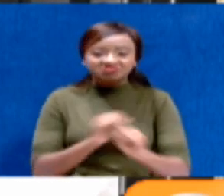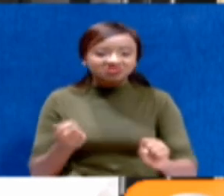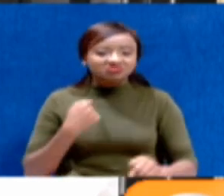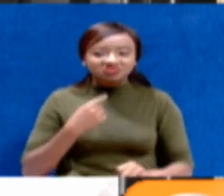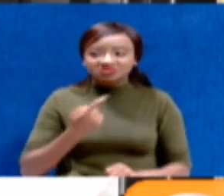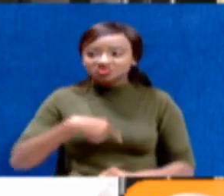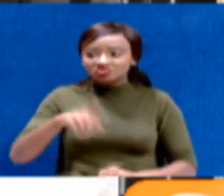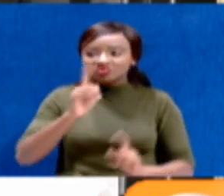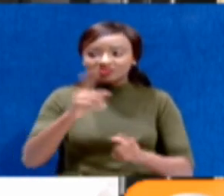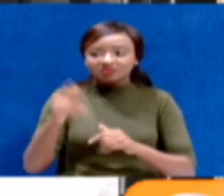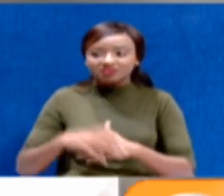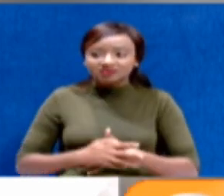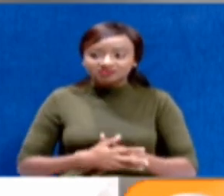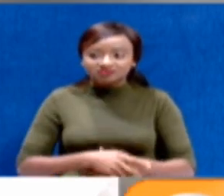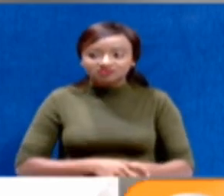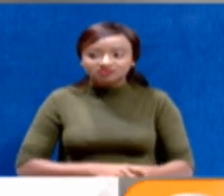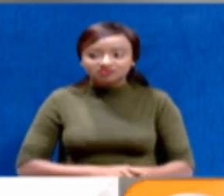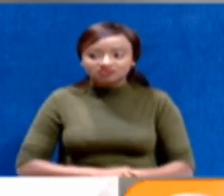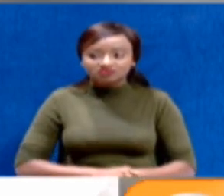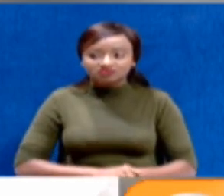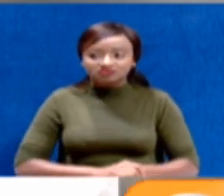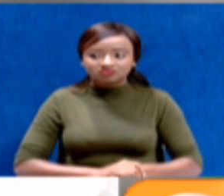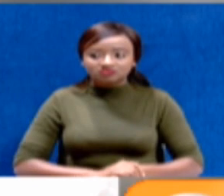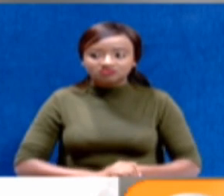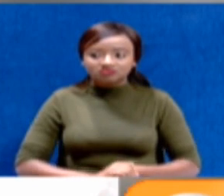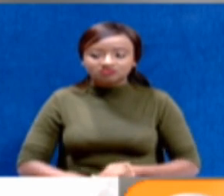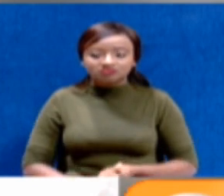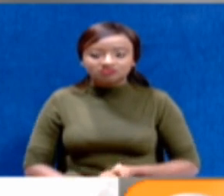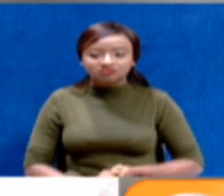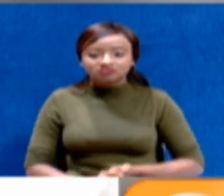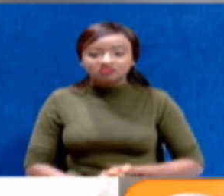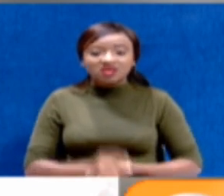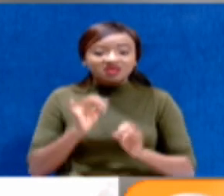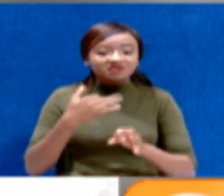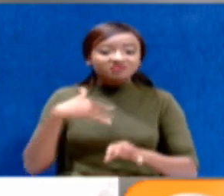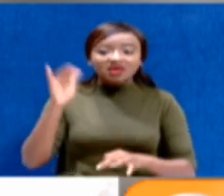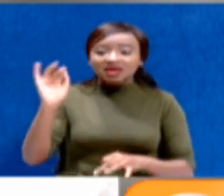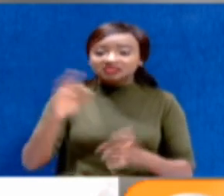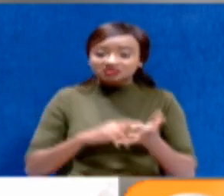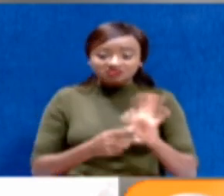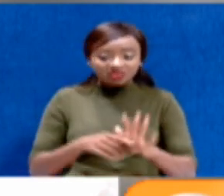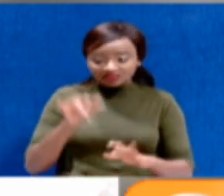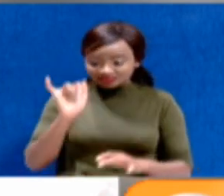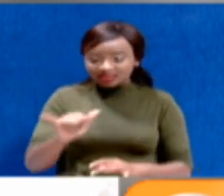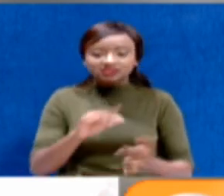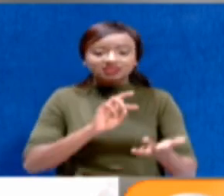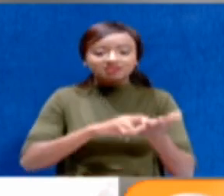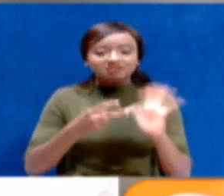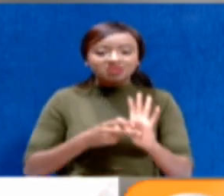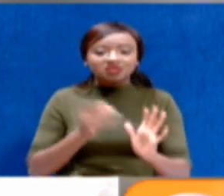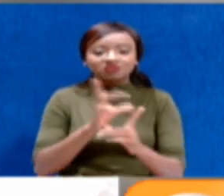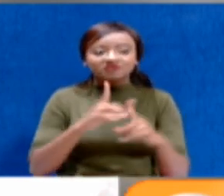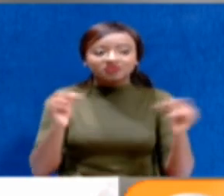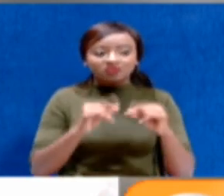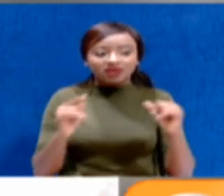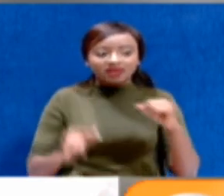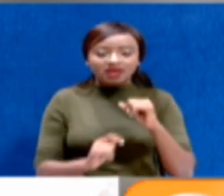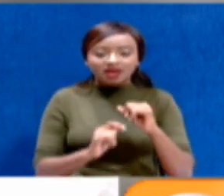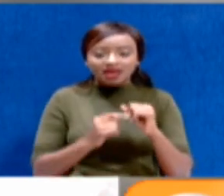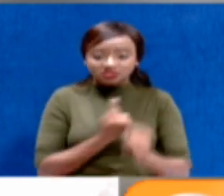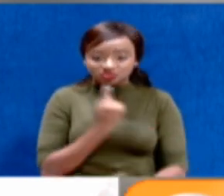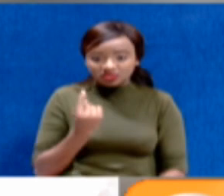tujua. Hakuna. Ukiuliza na kwambia that is the meaning of isolation.